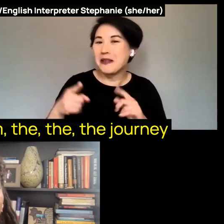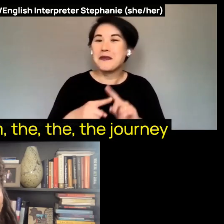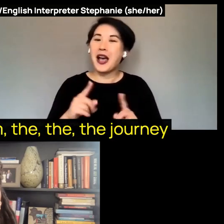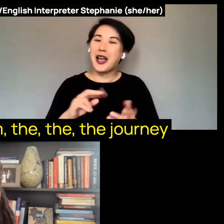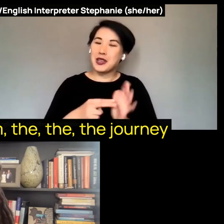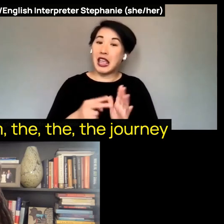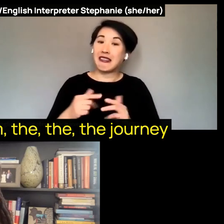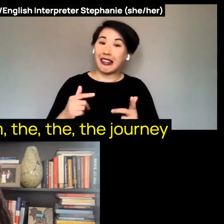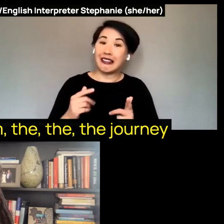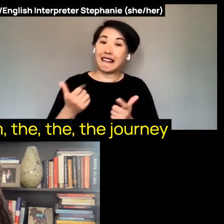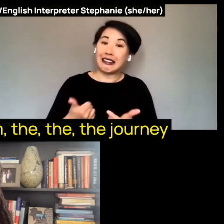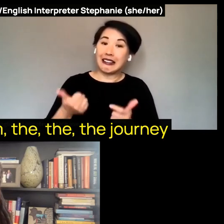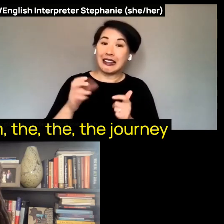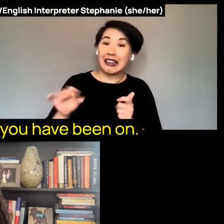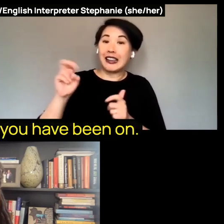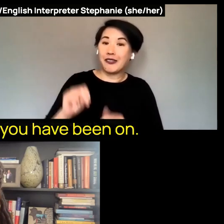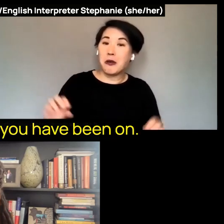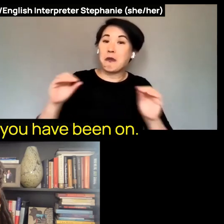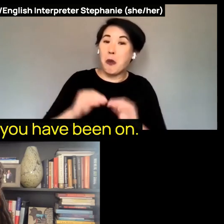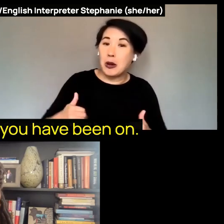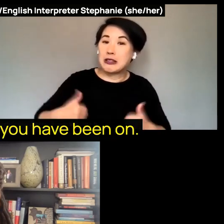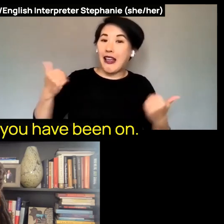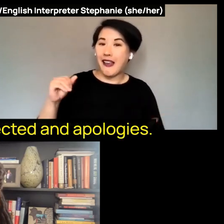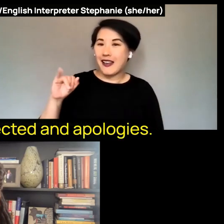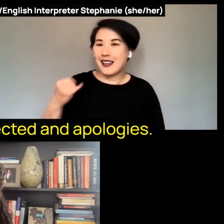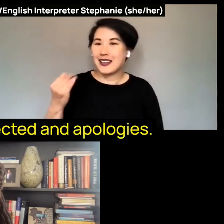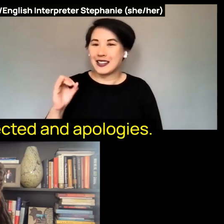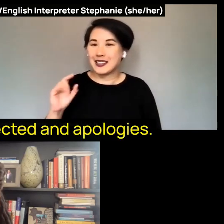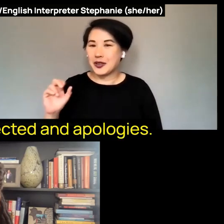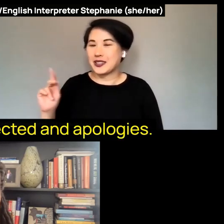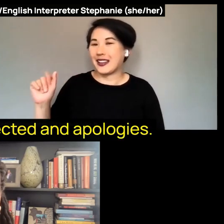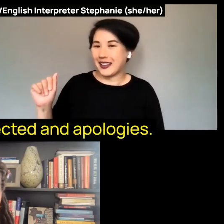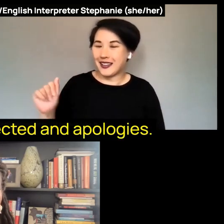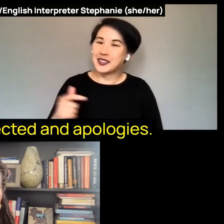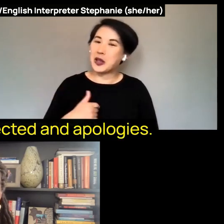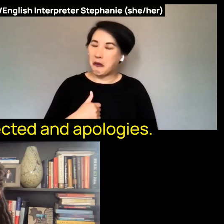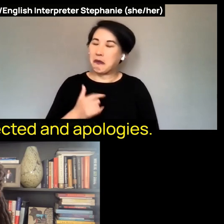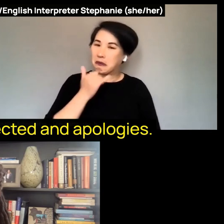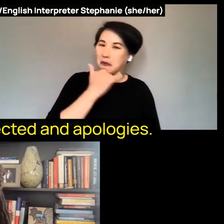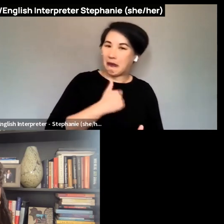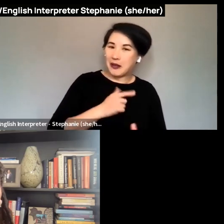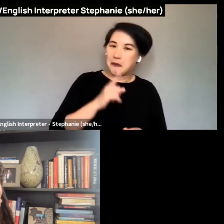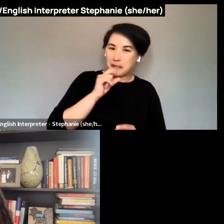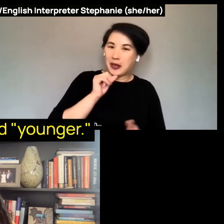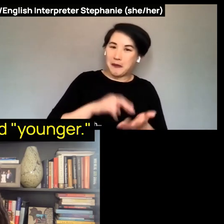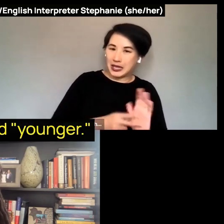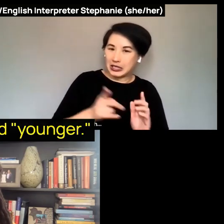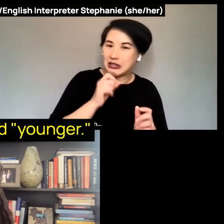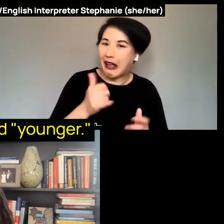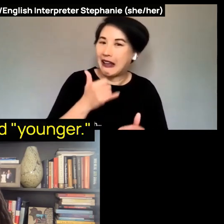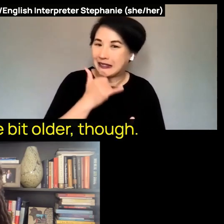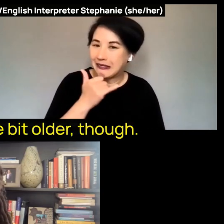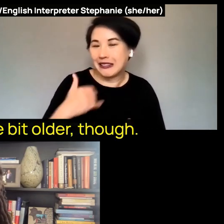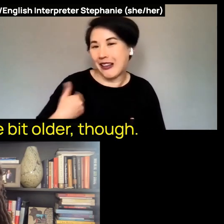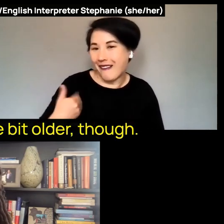had the journey that you have been on. So I stand corrected and apologies. You should be